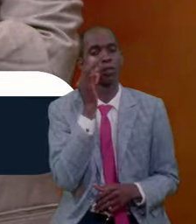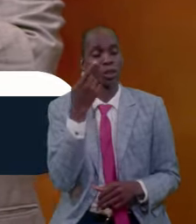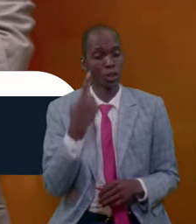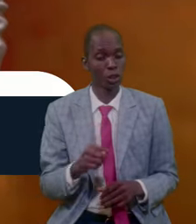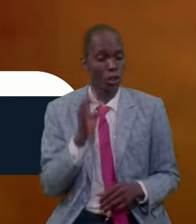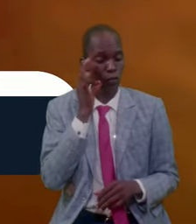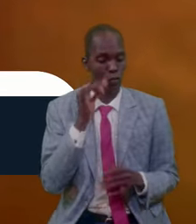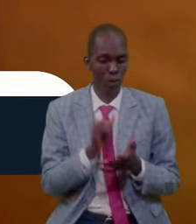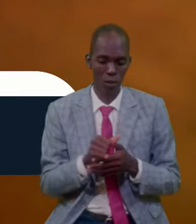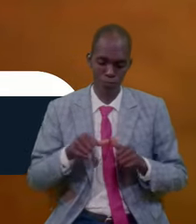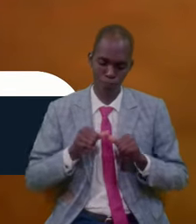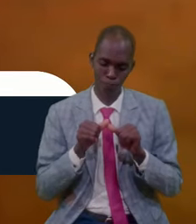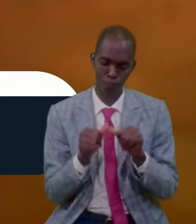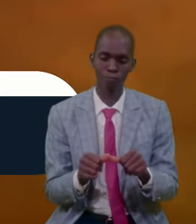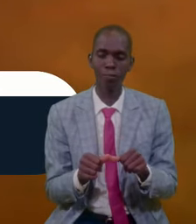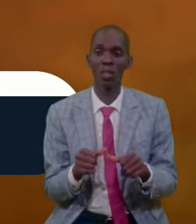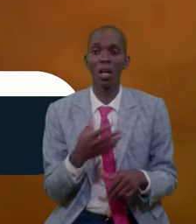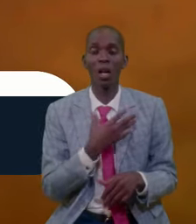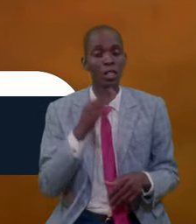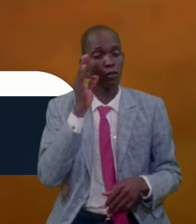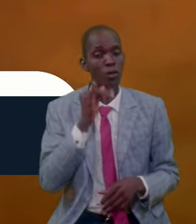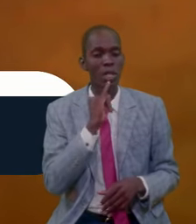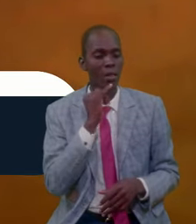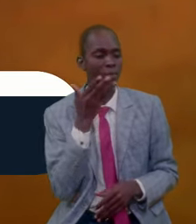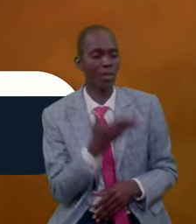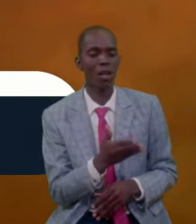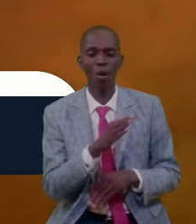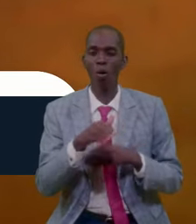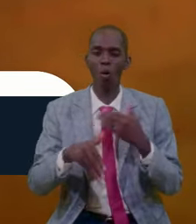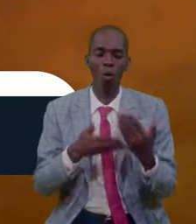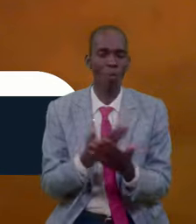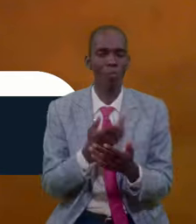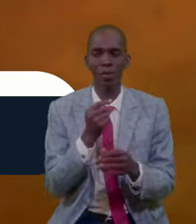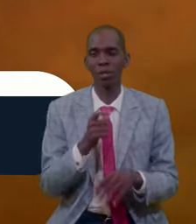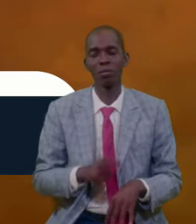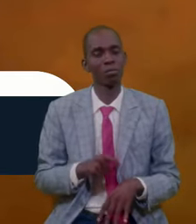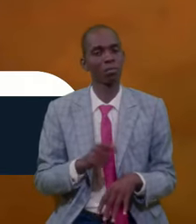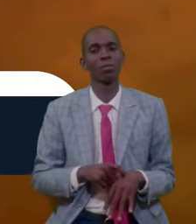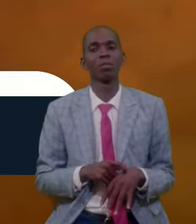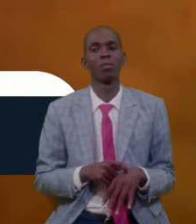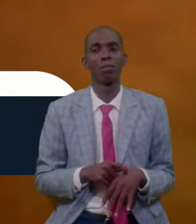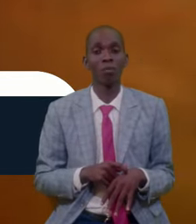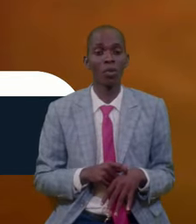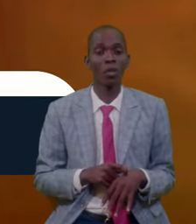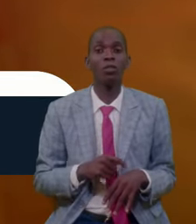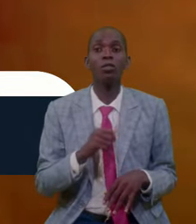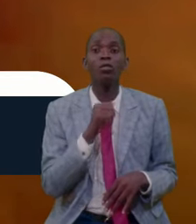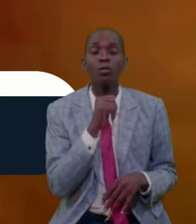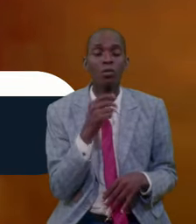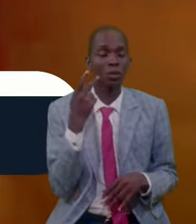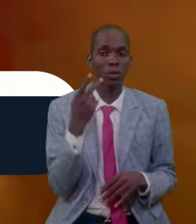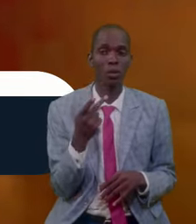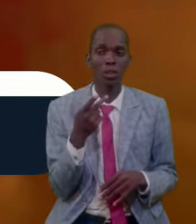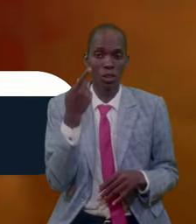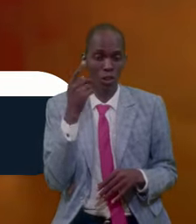abides and the fruit that is there all the time. Knock the man, the fruit of